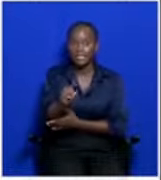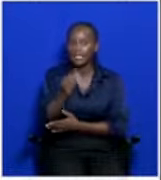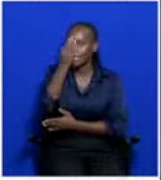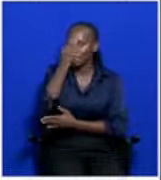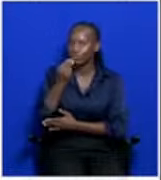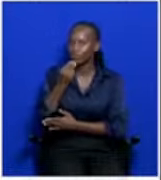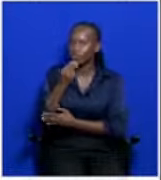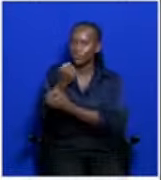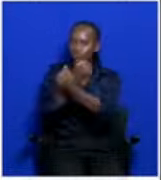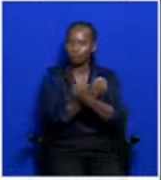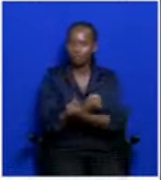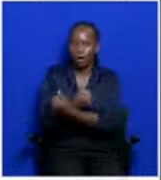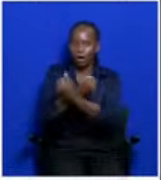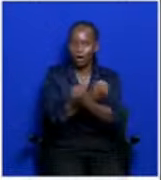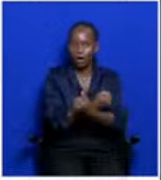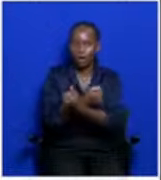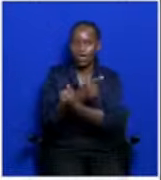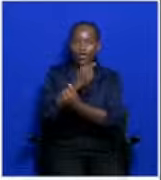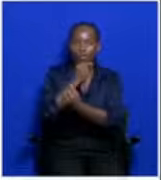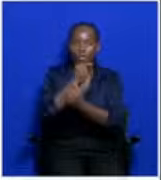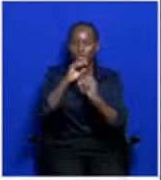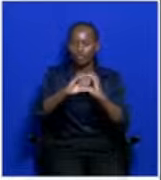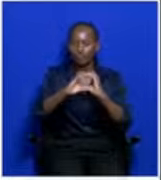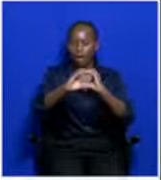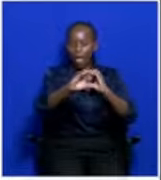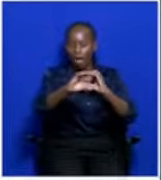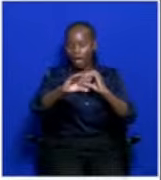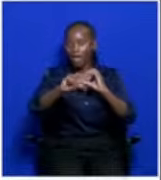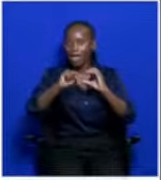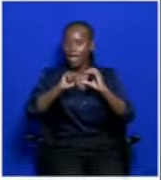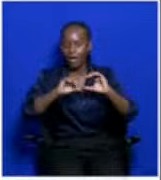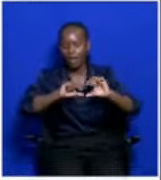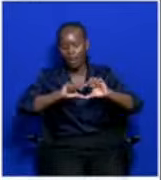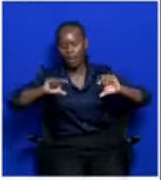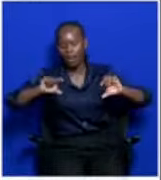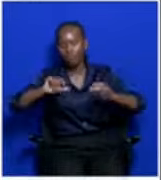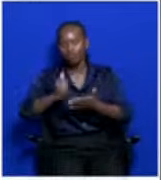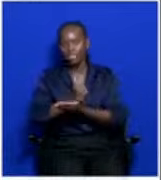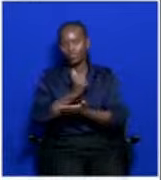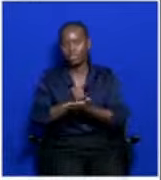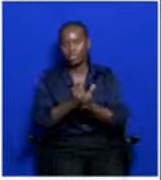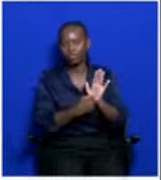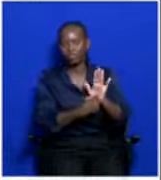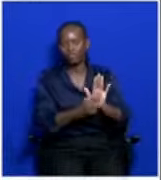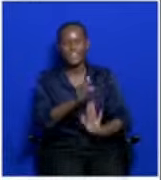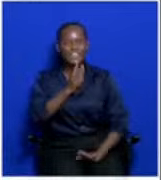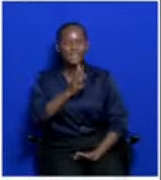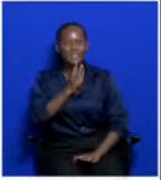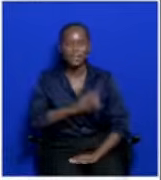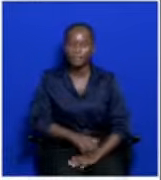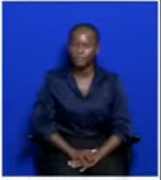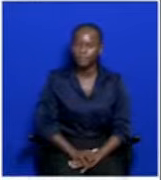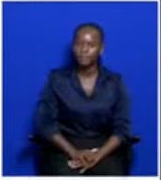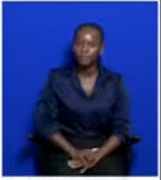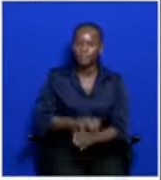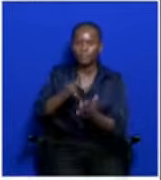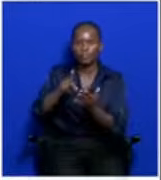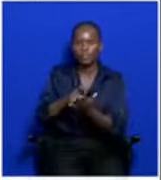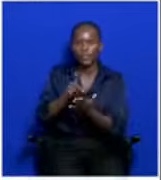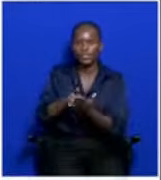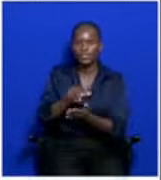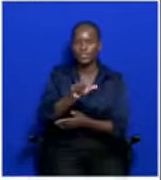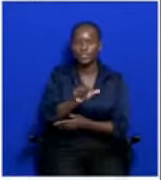registration shown. And now at page 61? It shows the